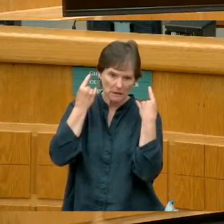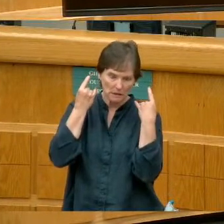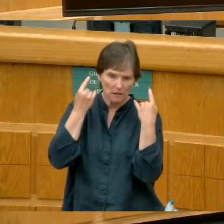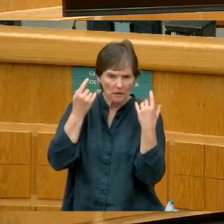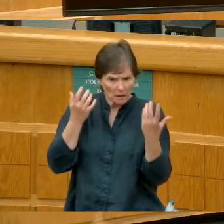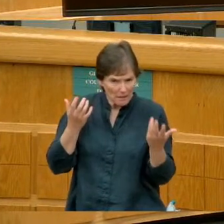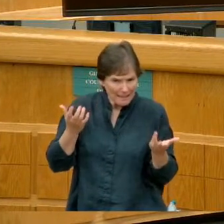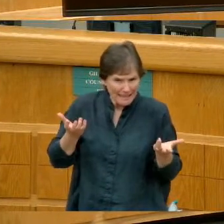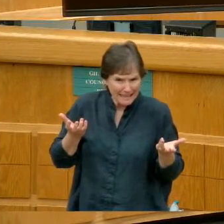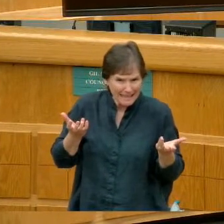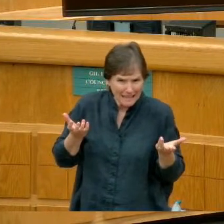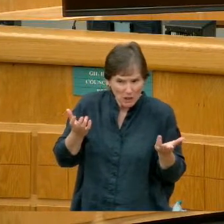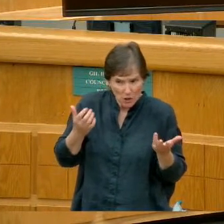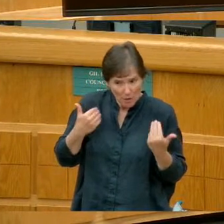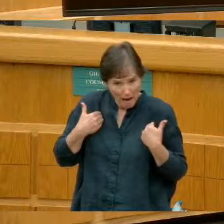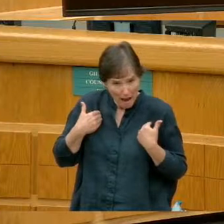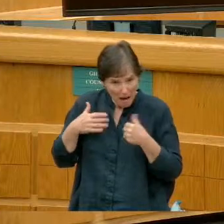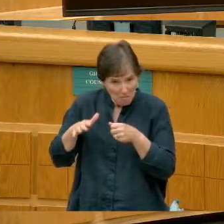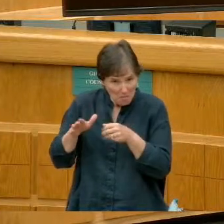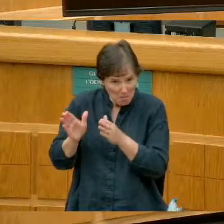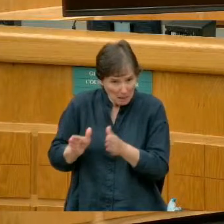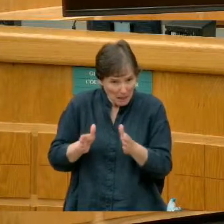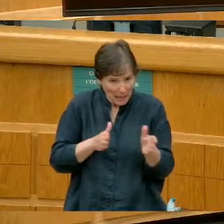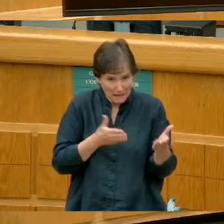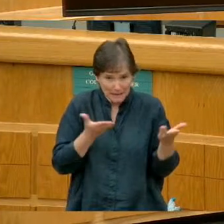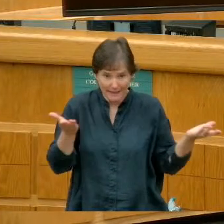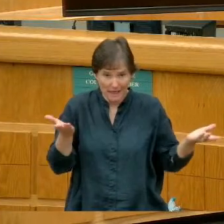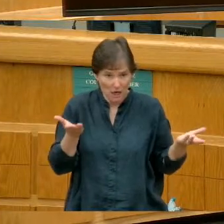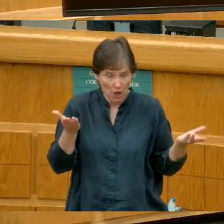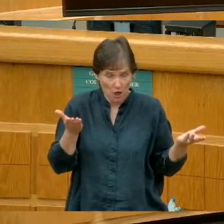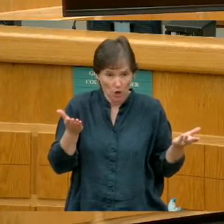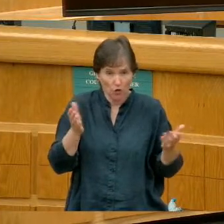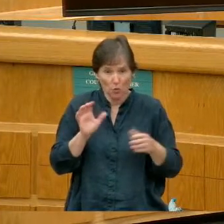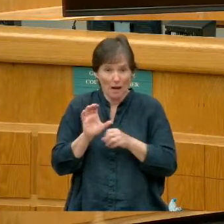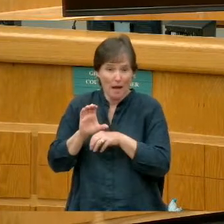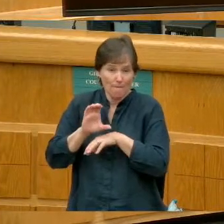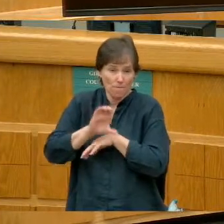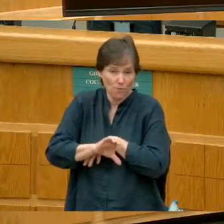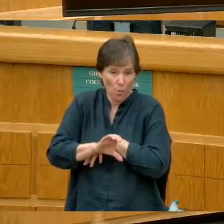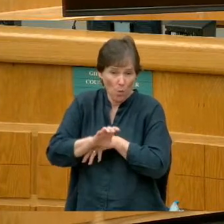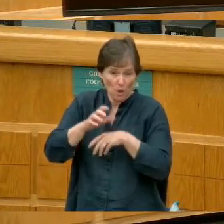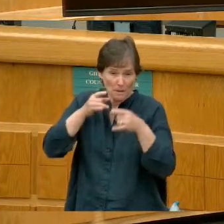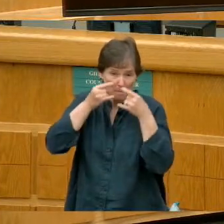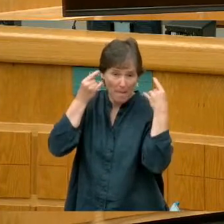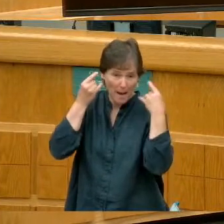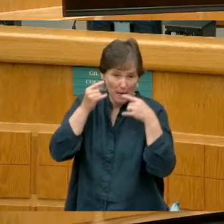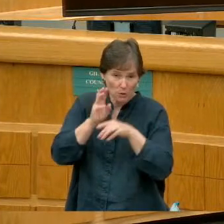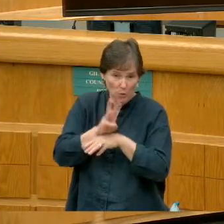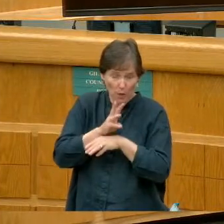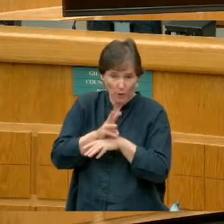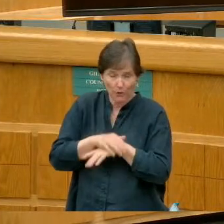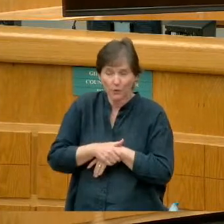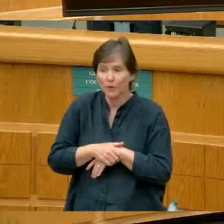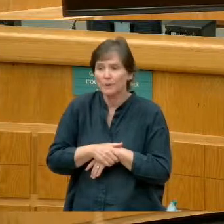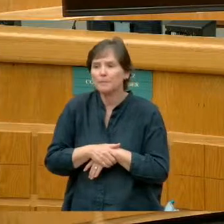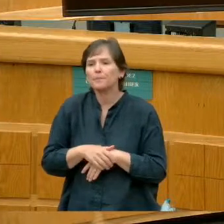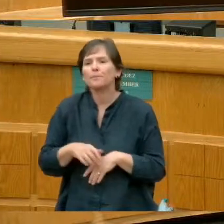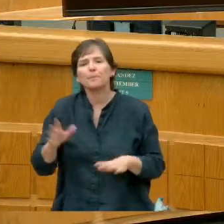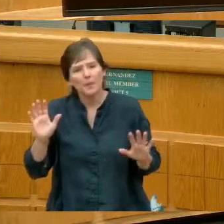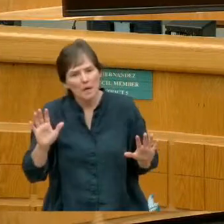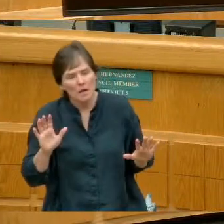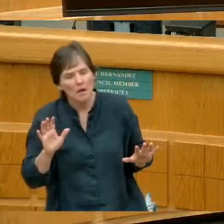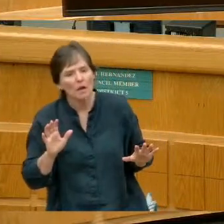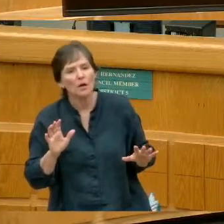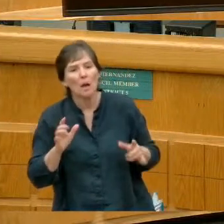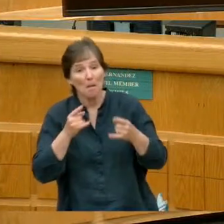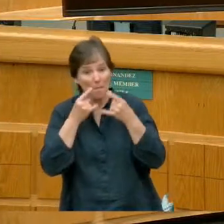any plans we have to try To enforce masks? So, obviously, we're rule